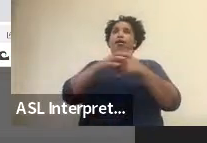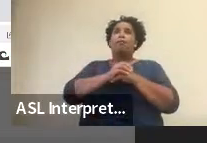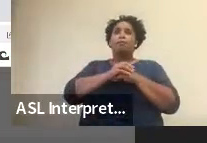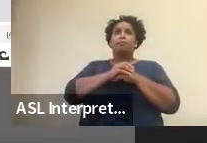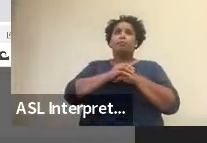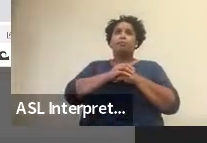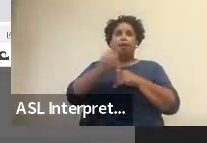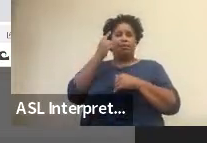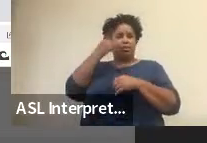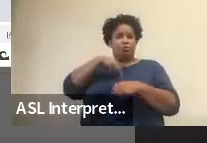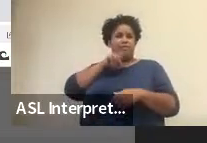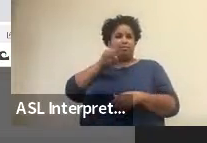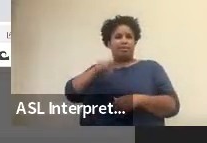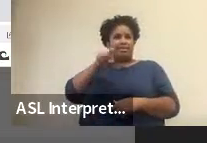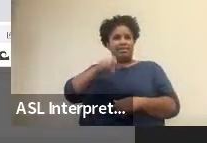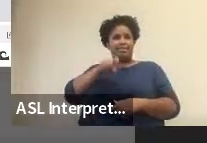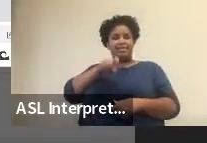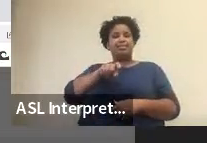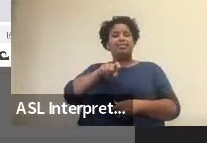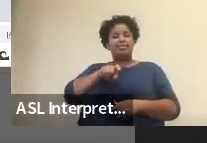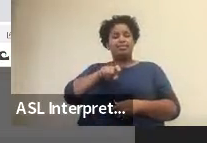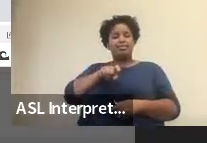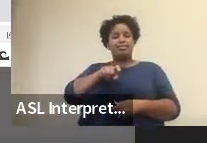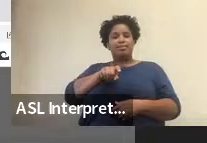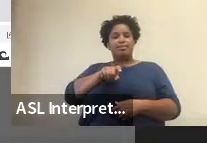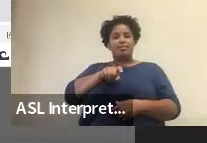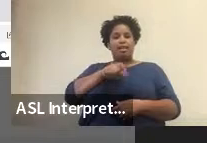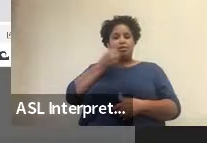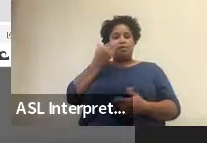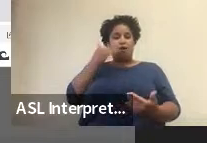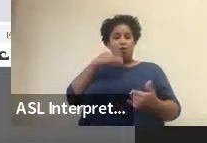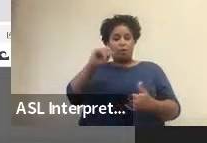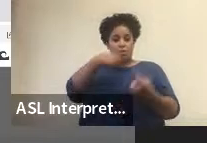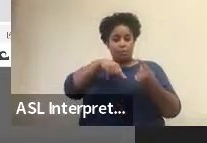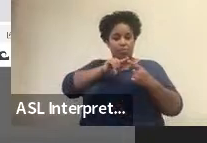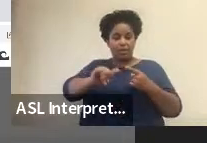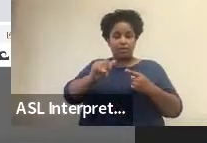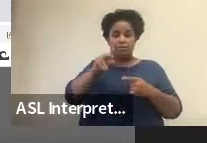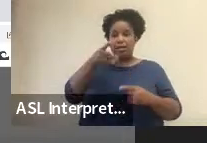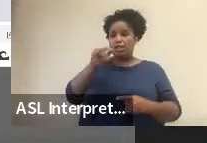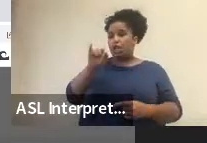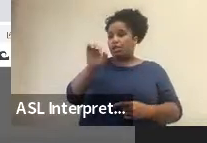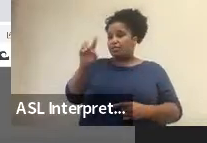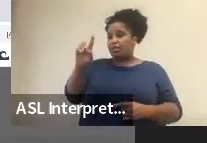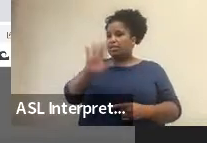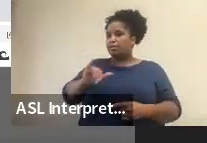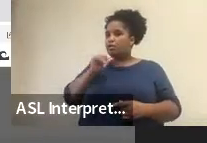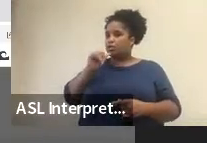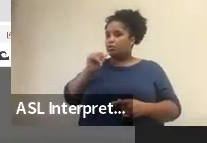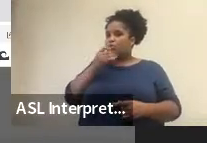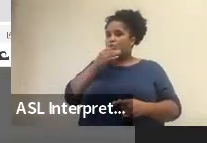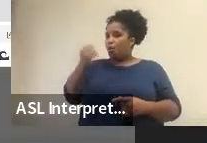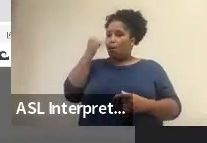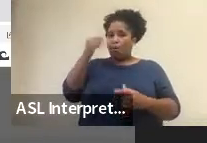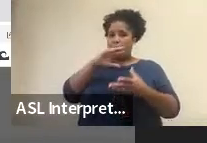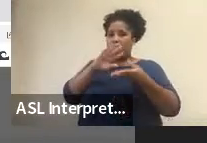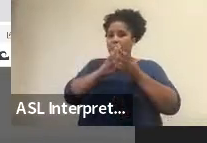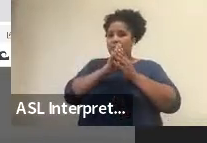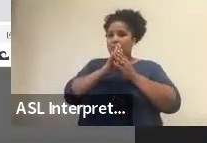I think we need to also be, and I don't know if you have a question about this, but Paxlovid is about to not be free.